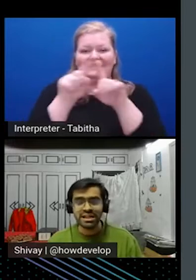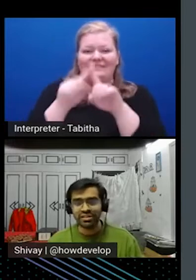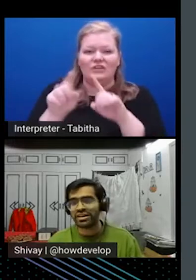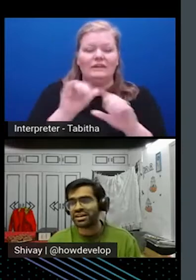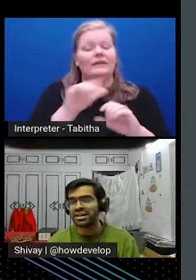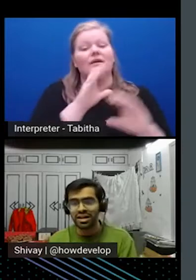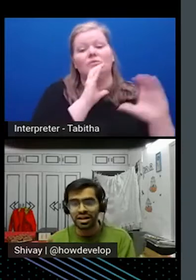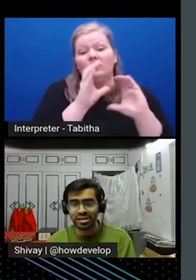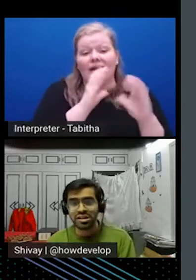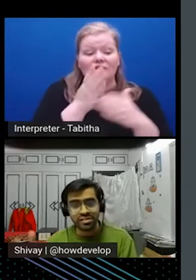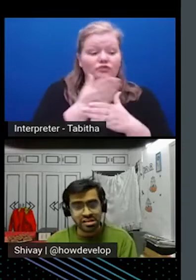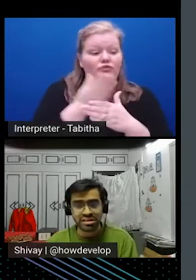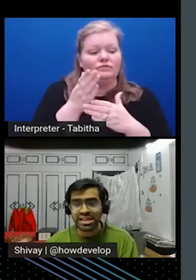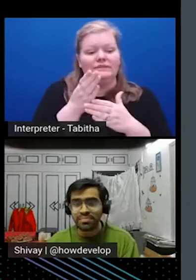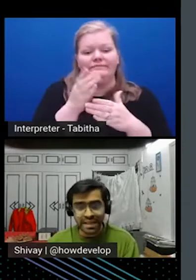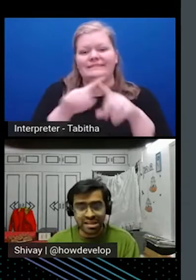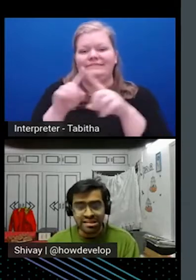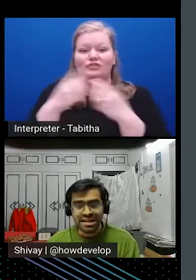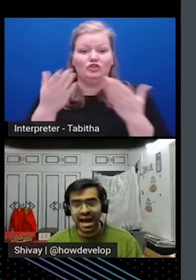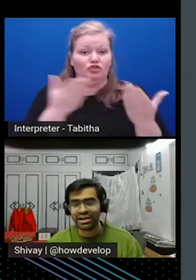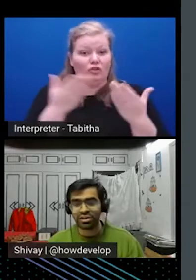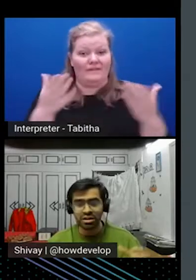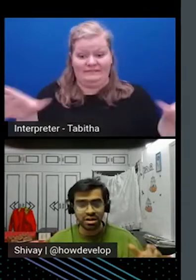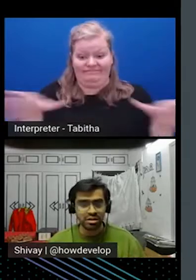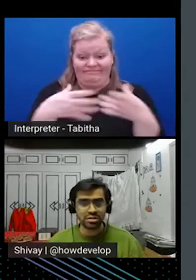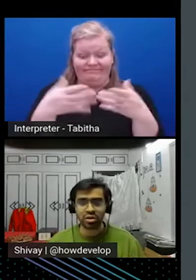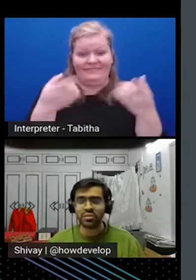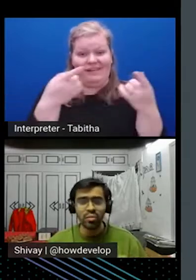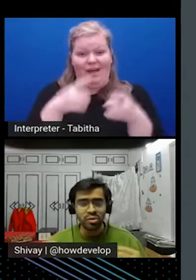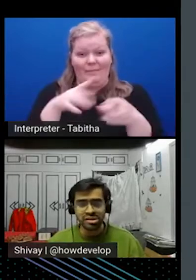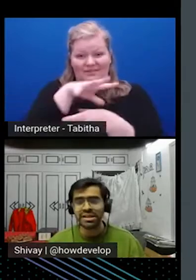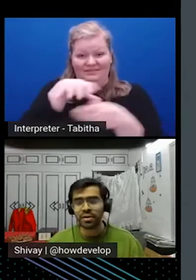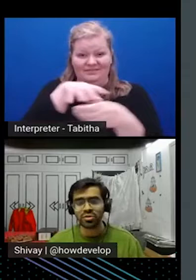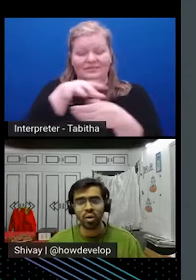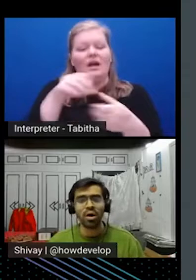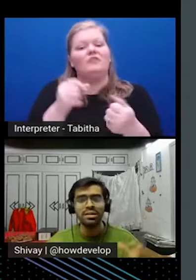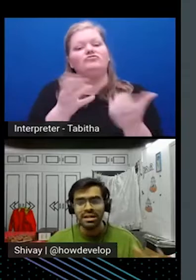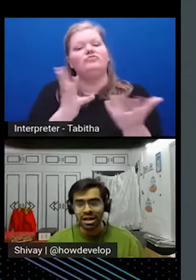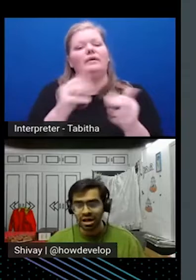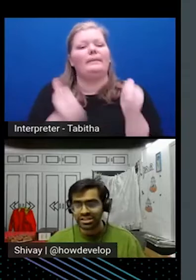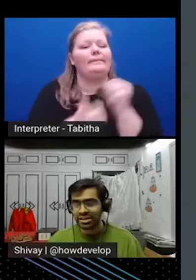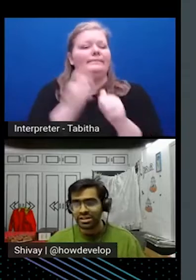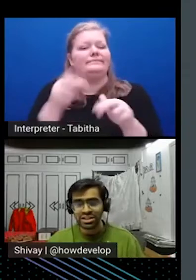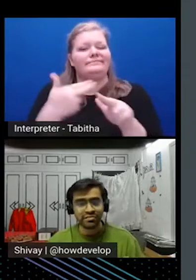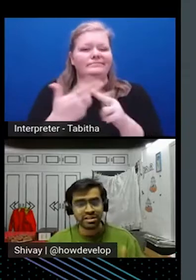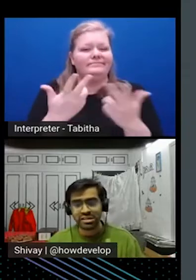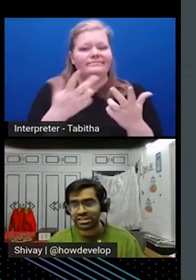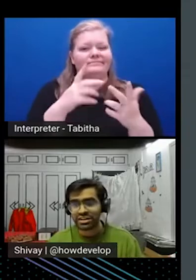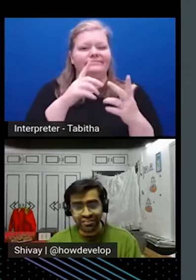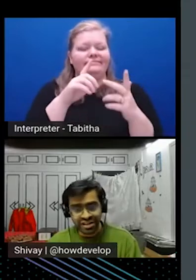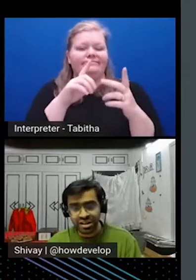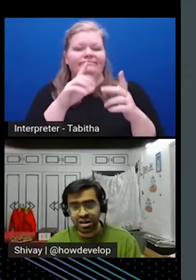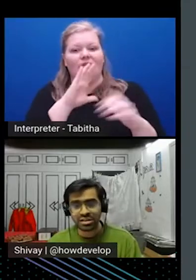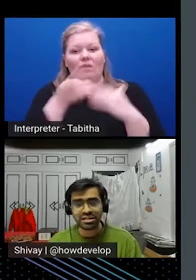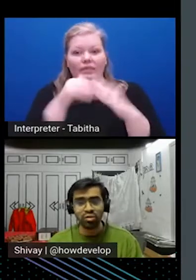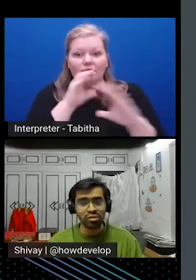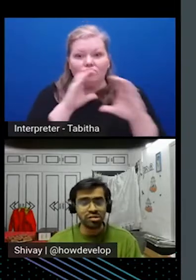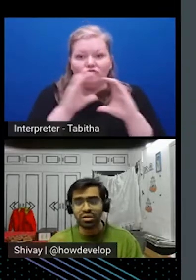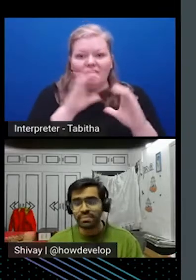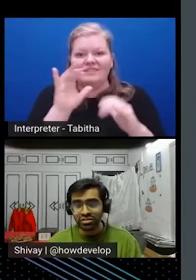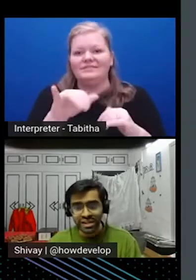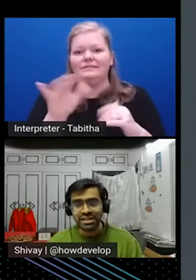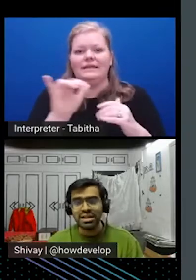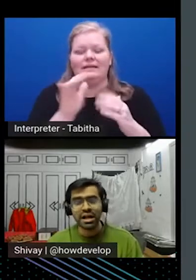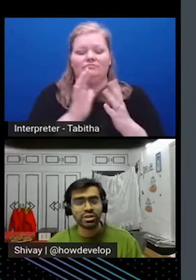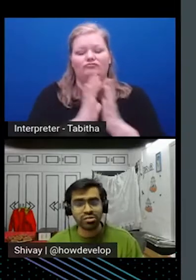between different services takes place, and you're talking mostly about all the communication that's like the traffic that goes